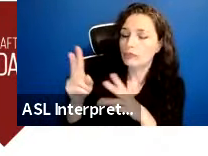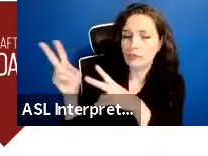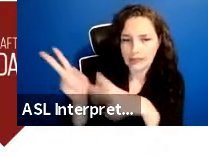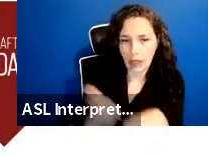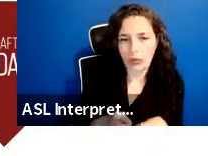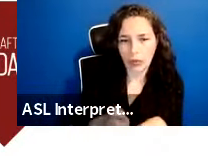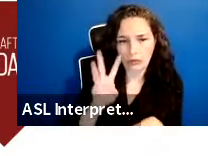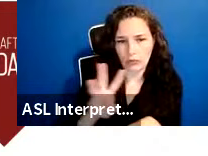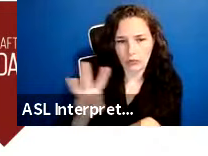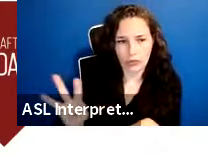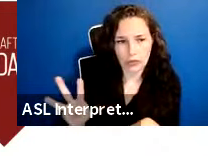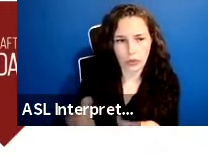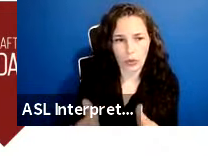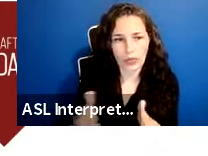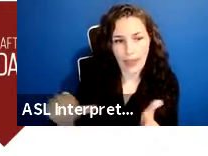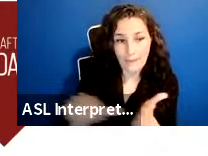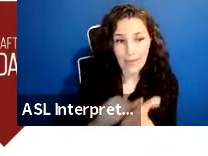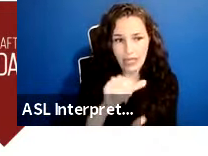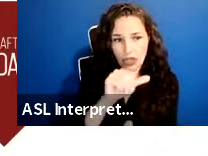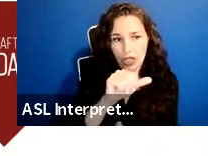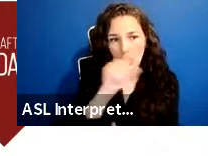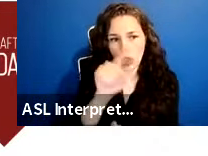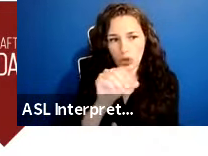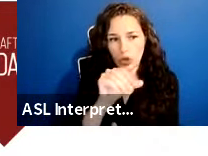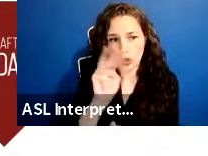the downloads is actually